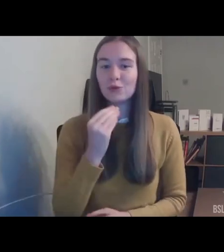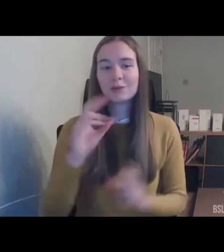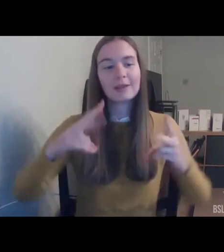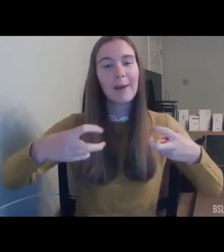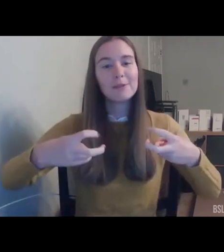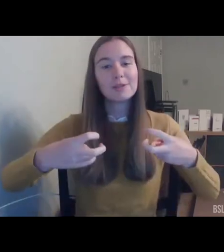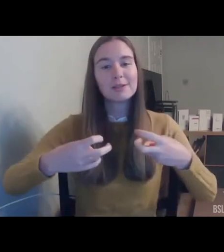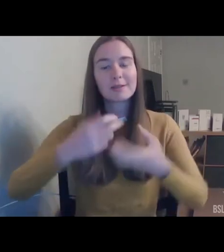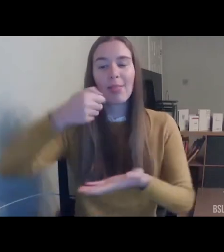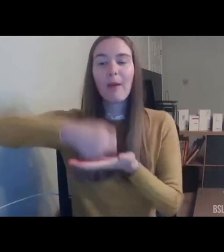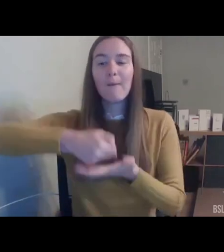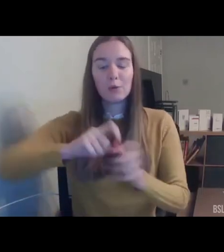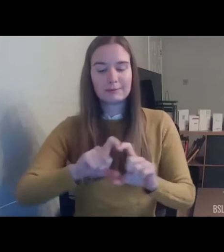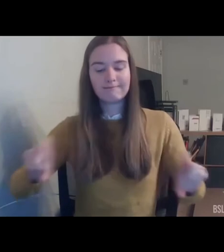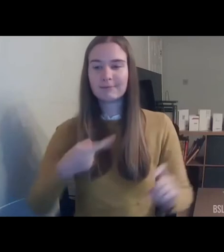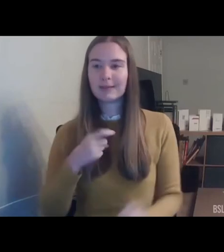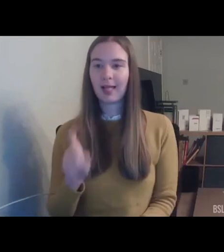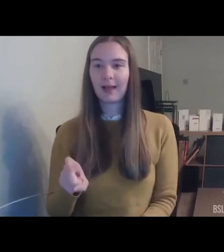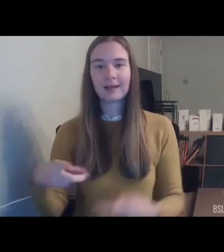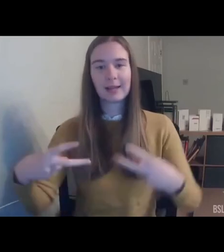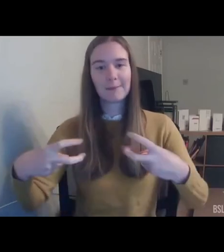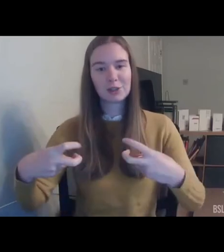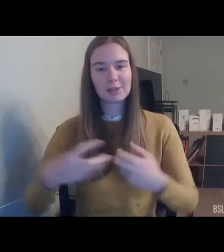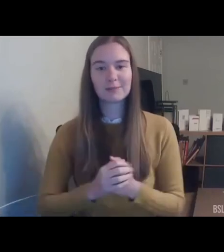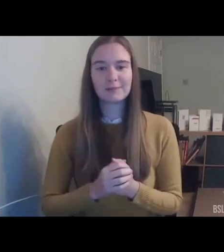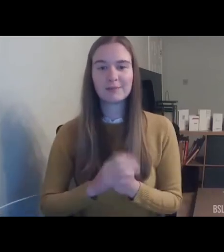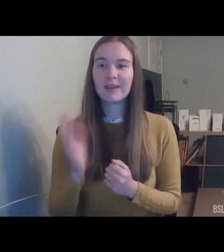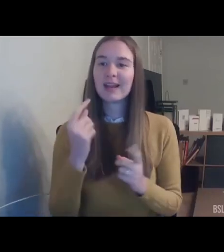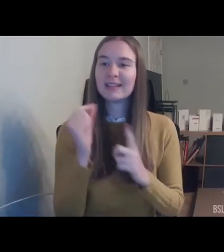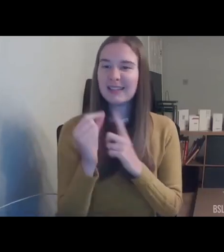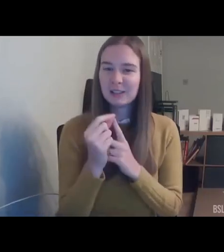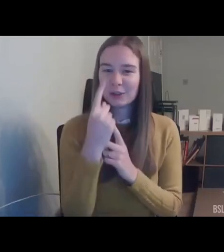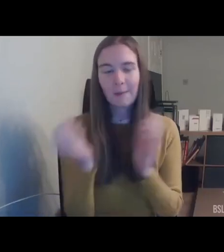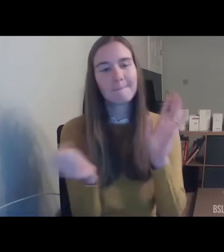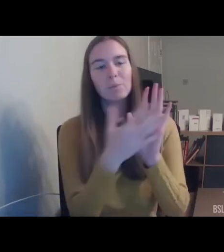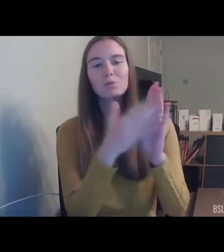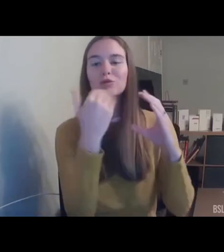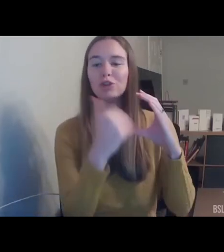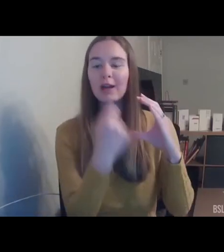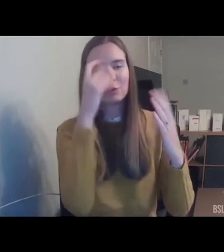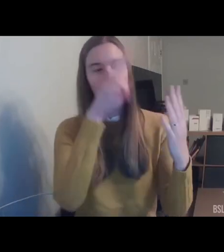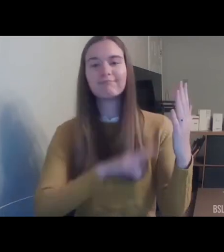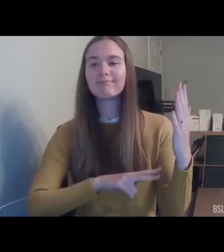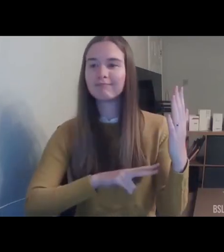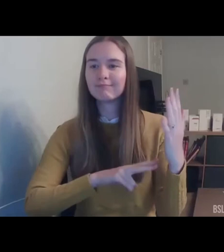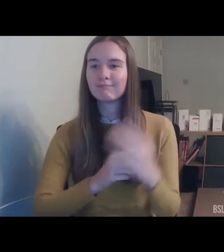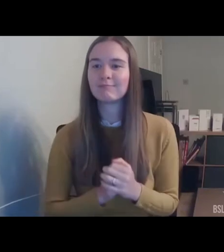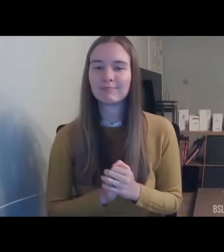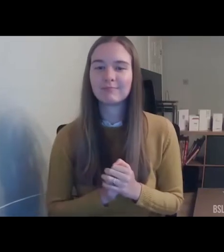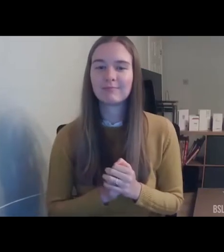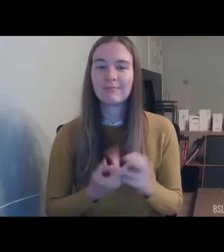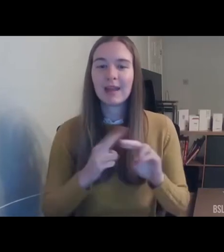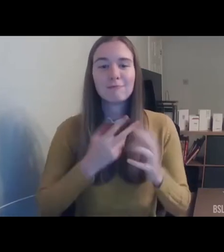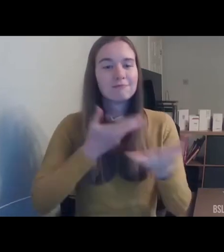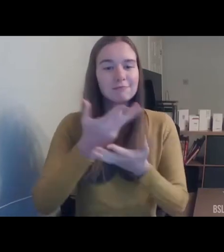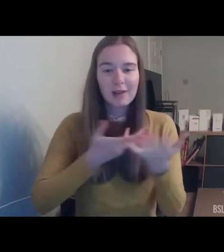that on your bottom bar. Details on how to use all of these functions have been posted in the chat and if you're going to talk about this event online which